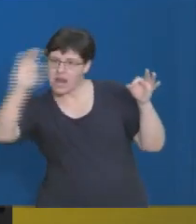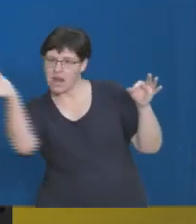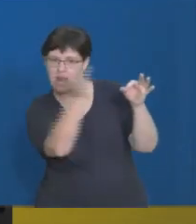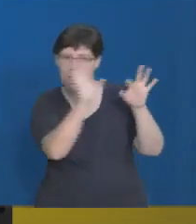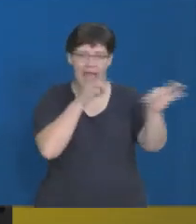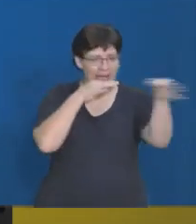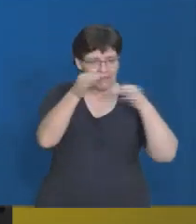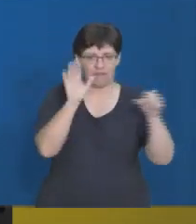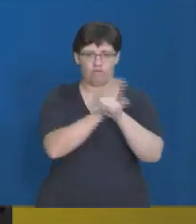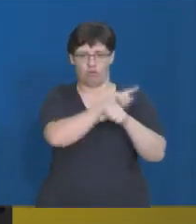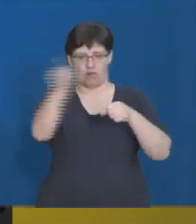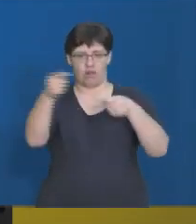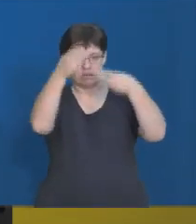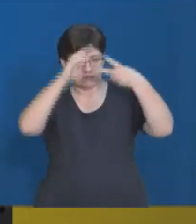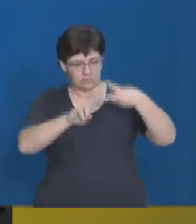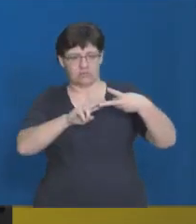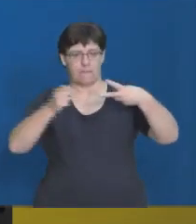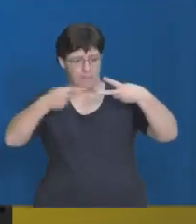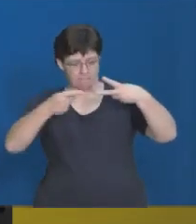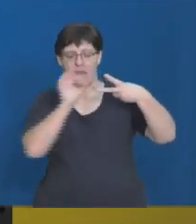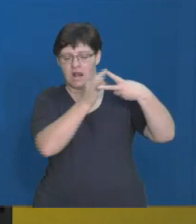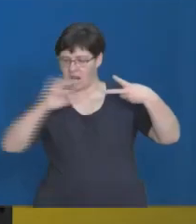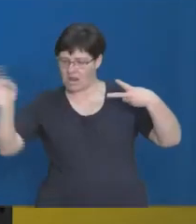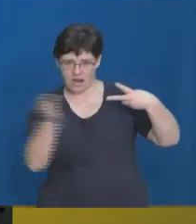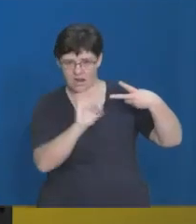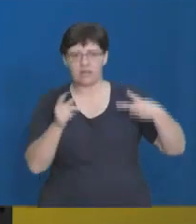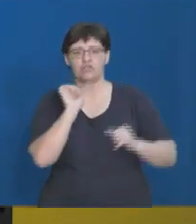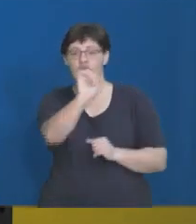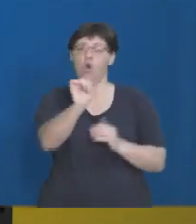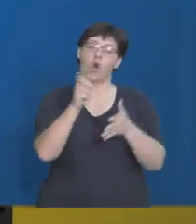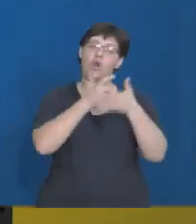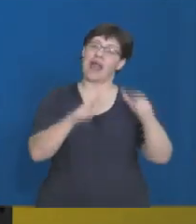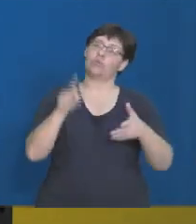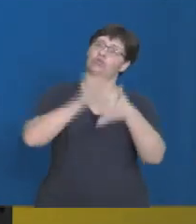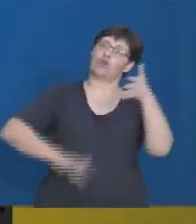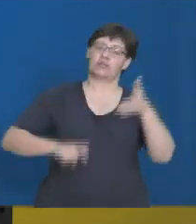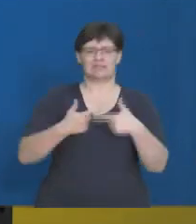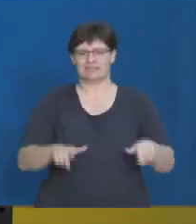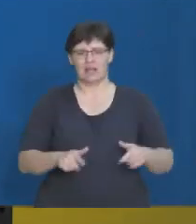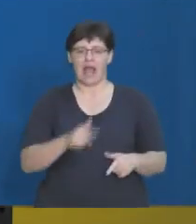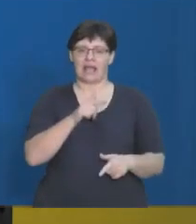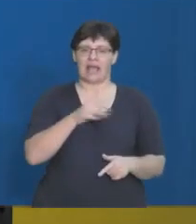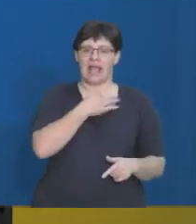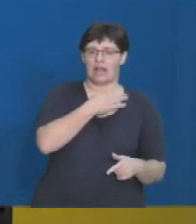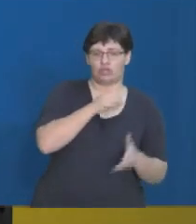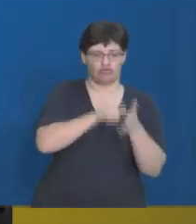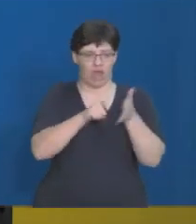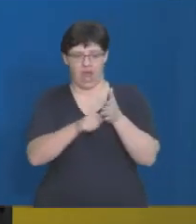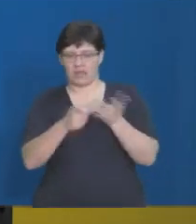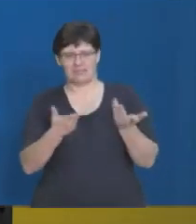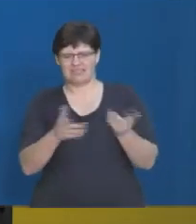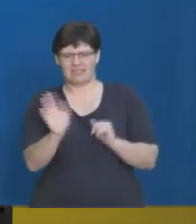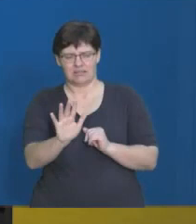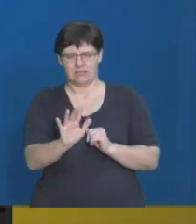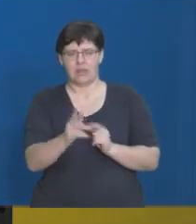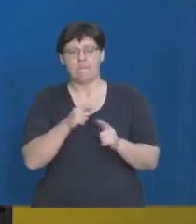but what I'm saying is do not write your essays like you write essays in your languages. Right? If you write a point and where you end, put a